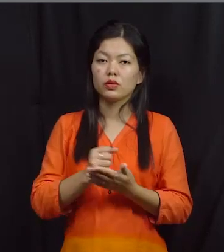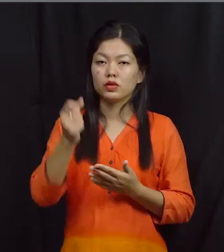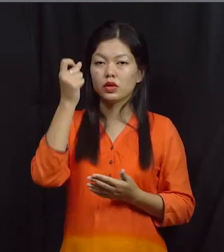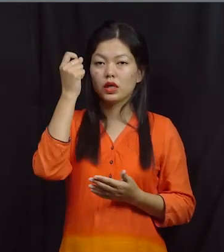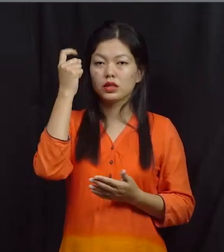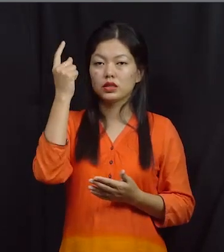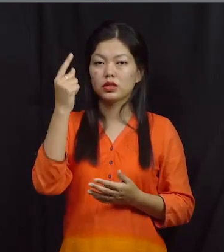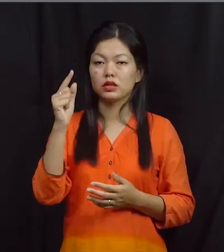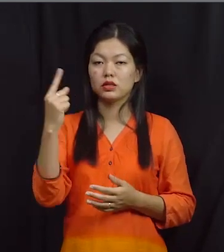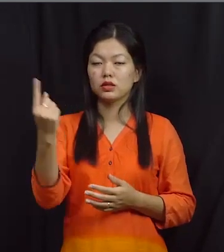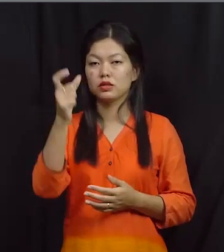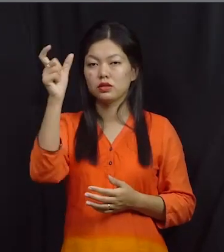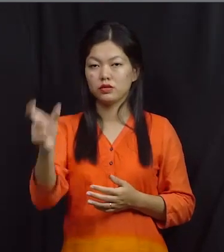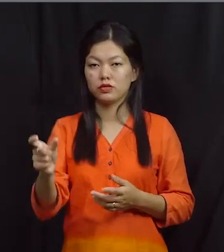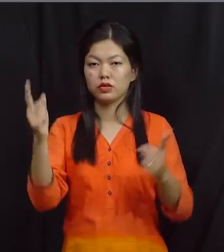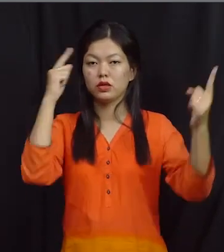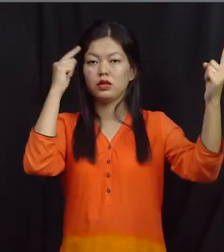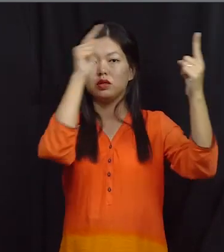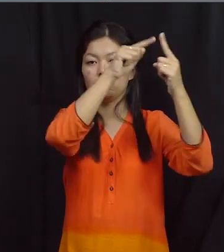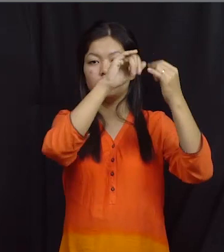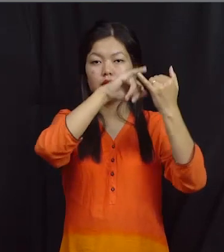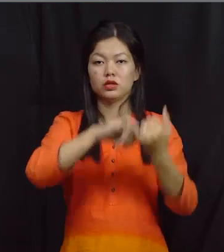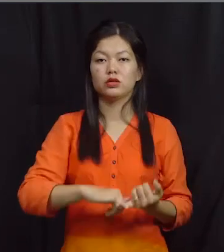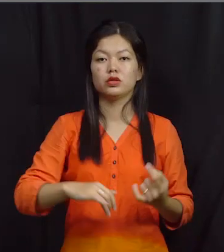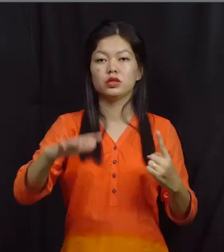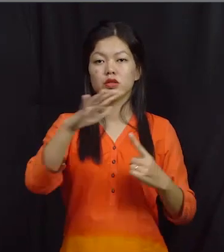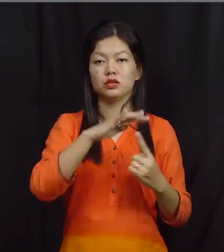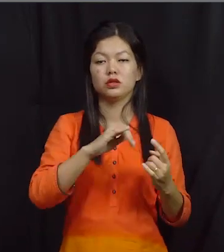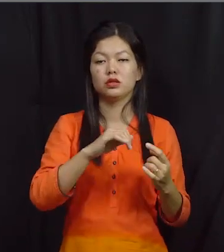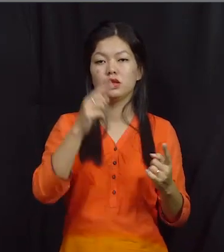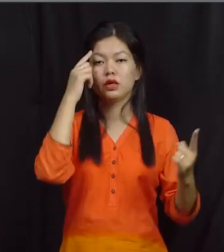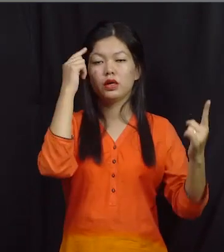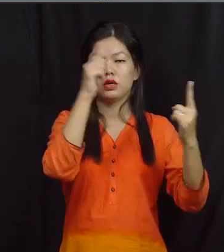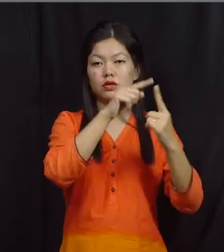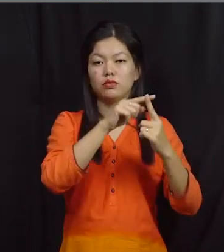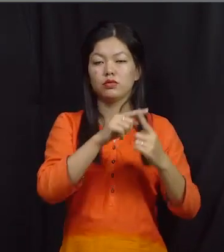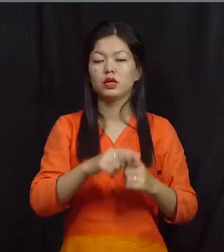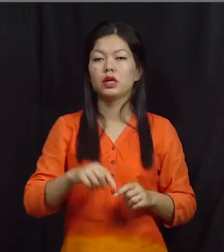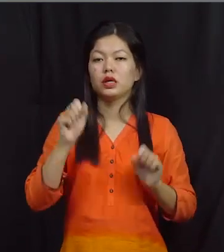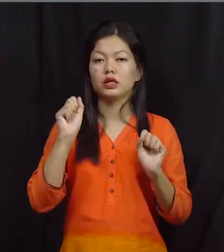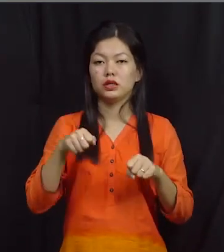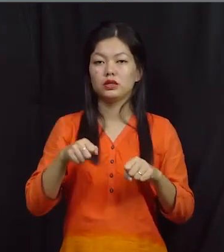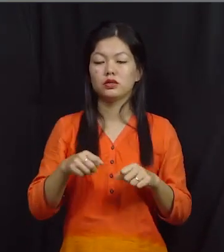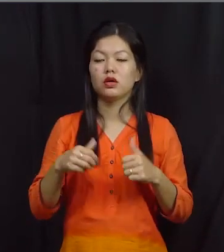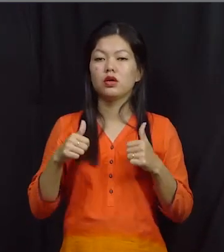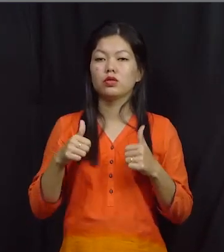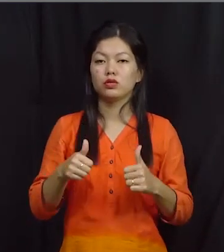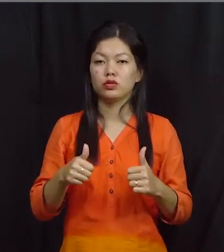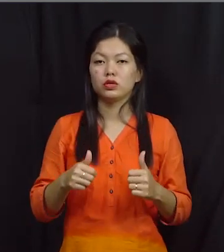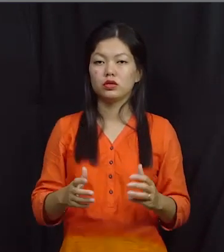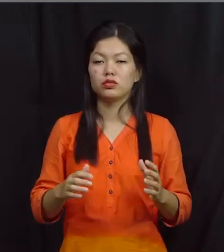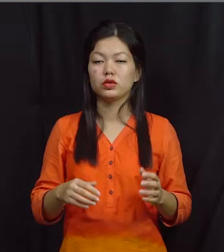social aim, we have understood that, of course, it is very contributing to the self and the society, but it has